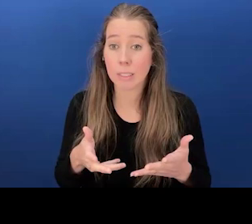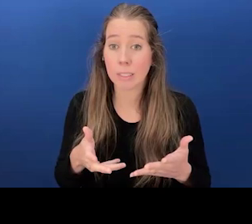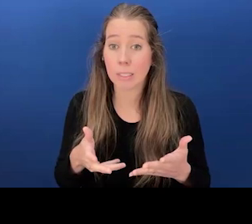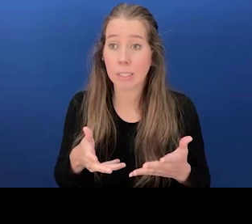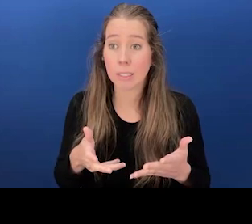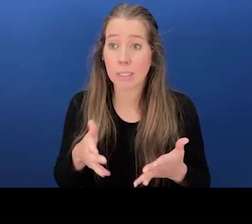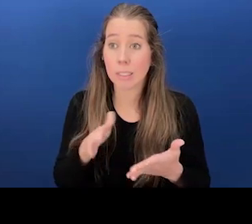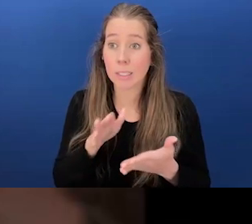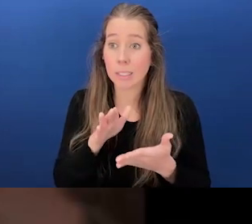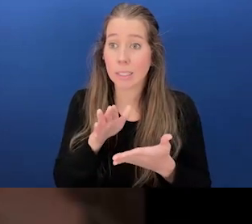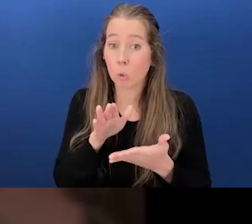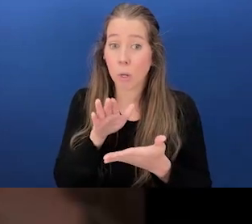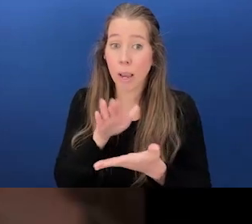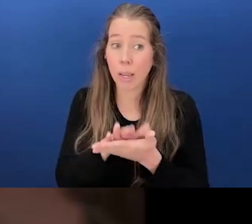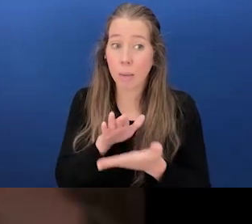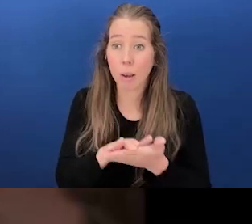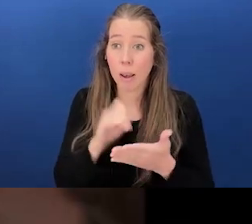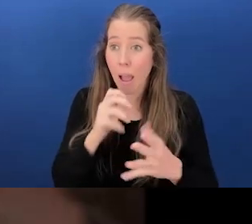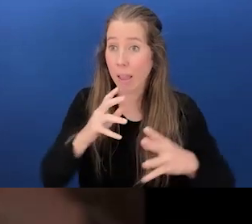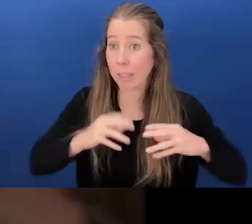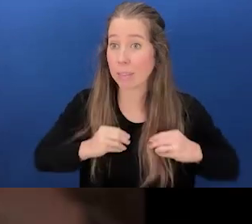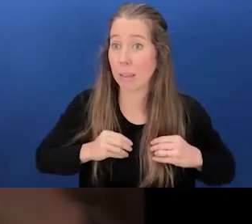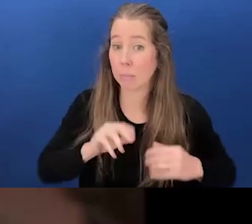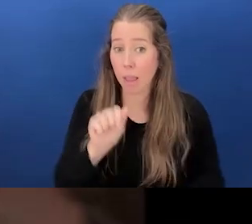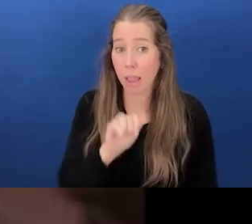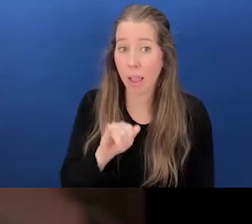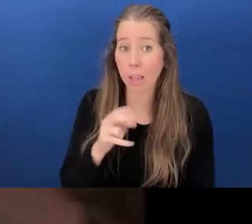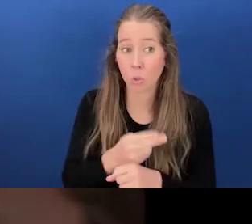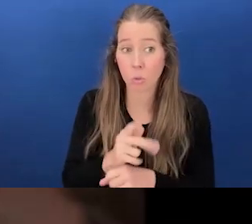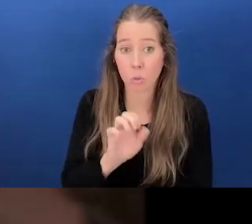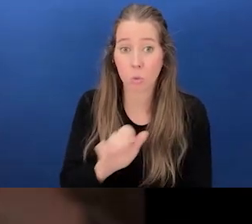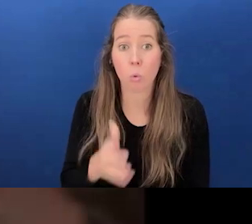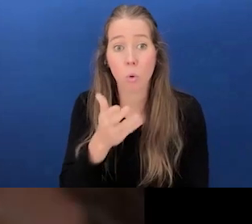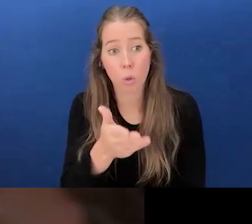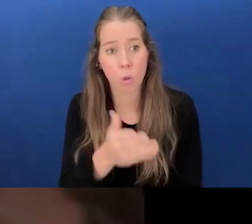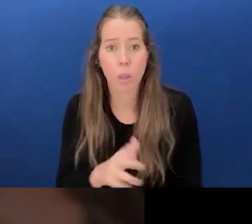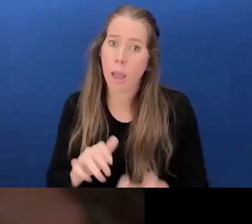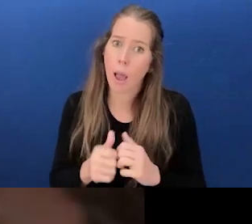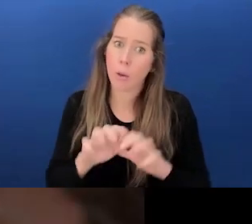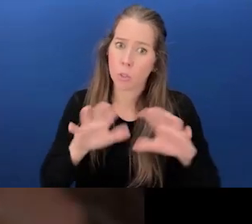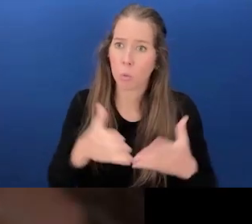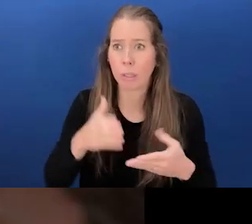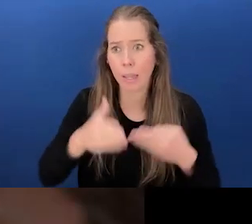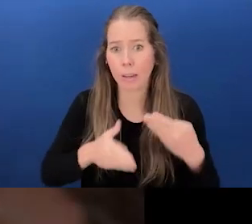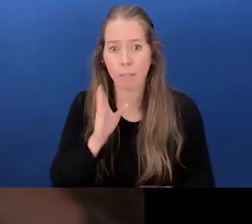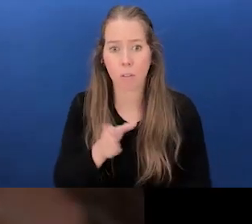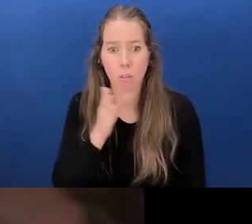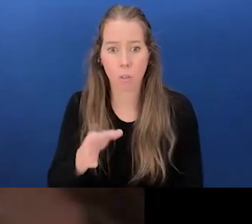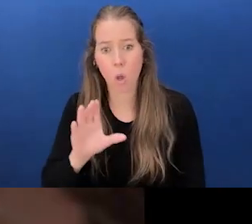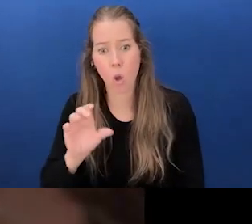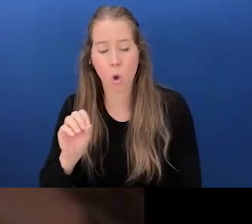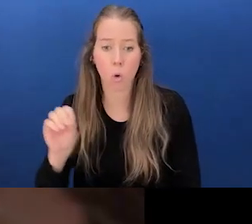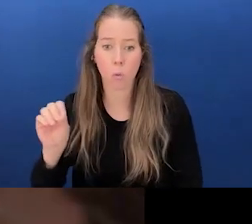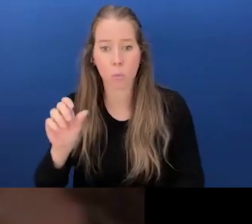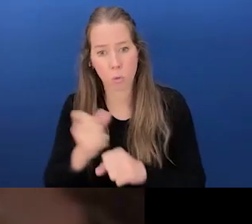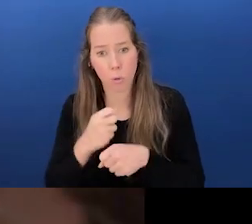academia doesn't embrace AI and use it as a tool. Sarah Kahn, how does the world end in the future? Corporations create